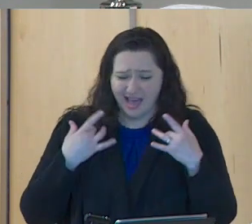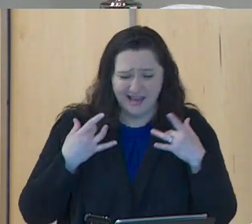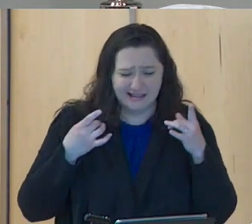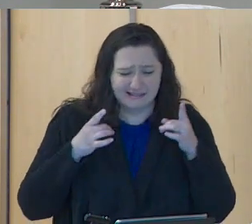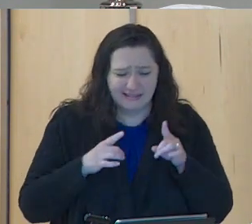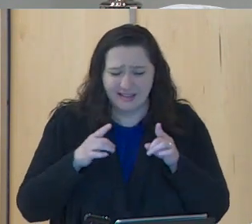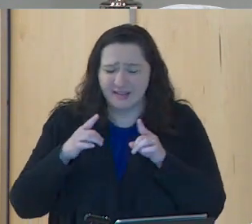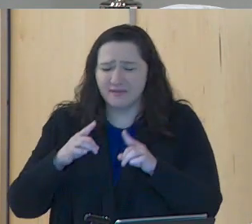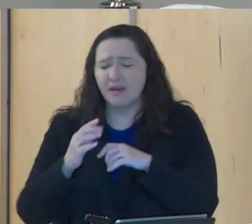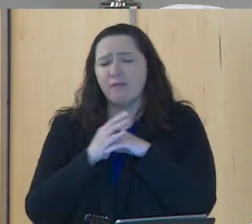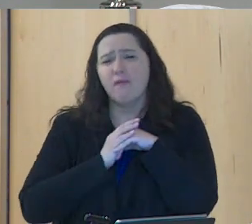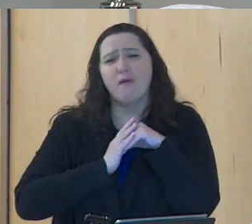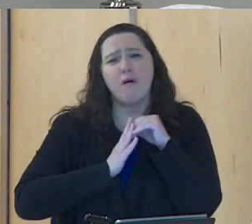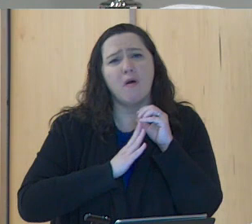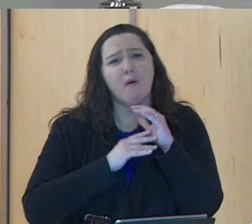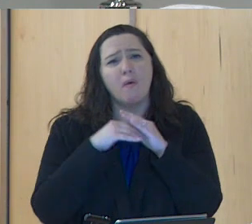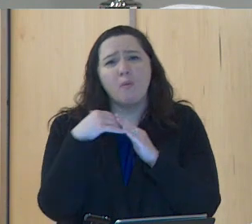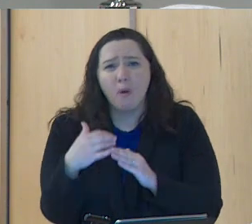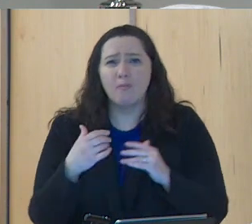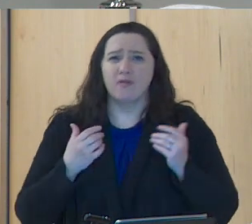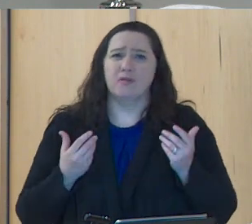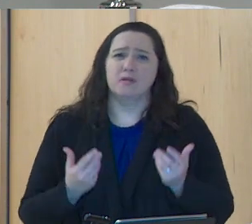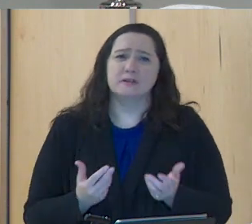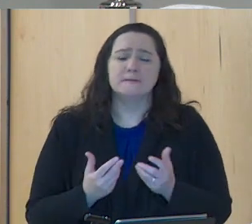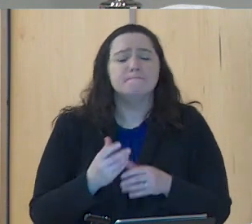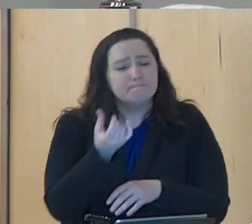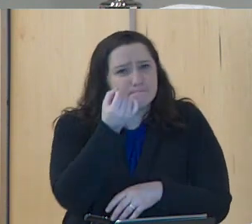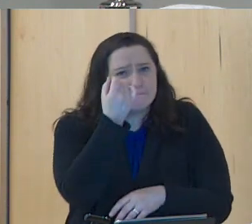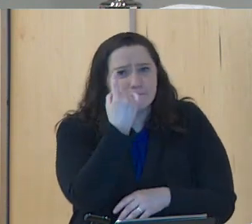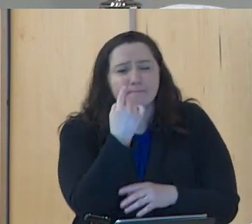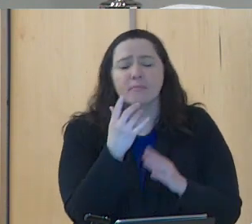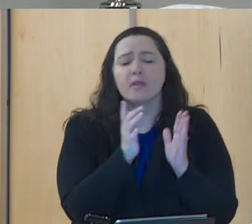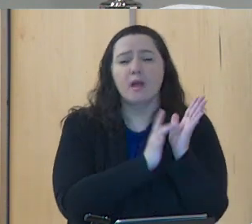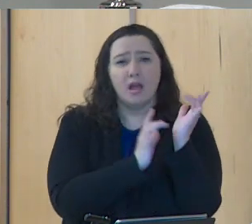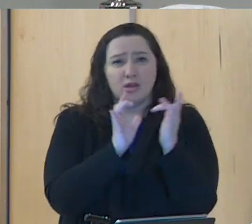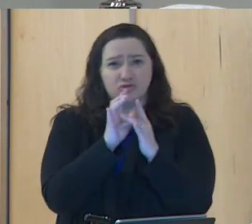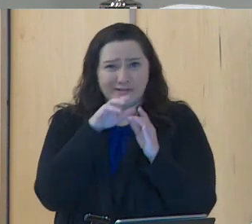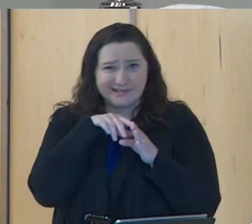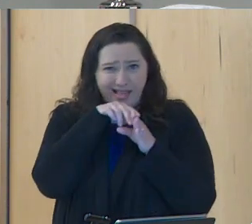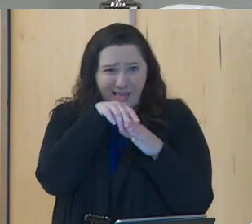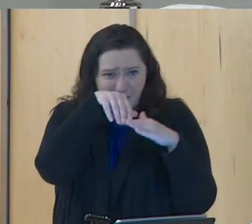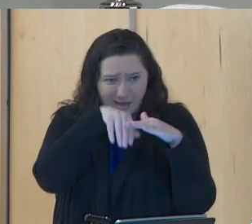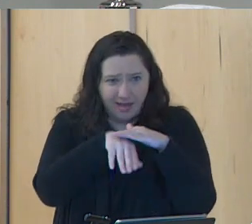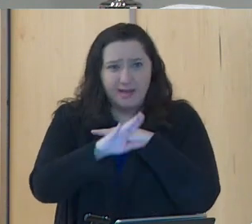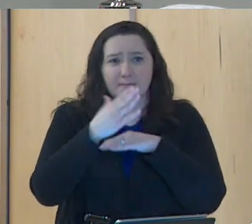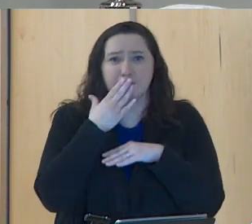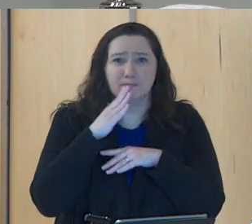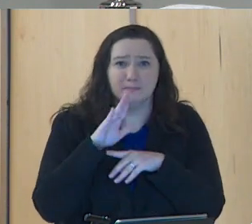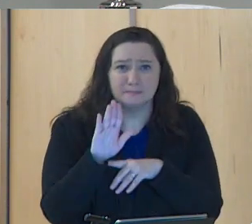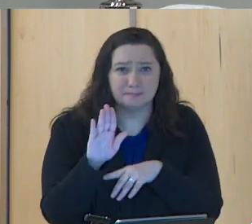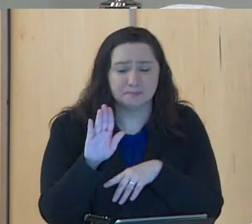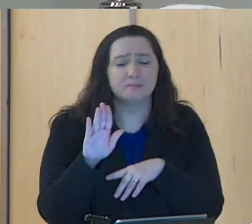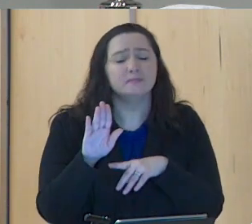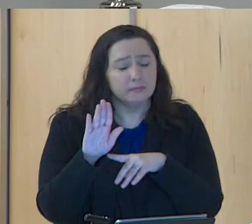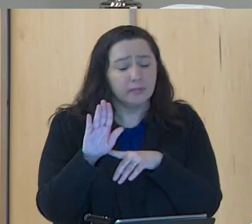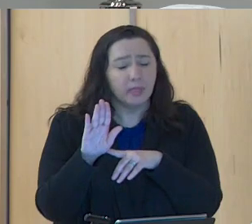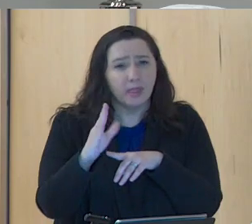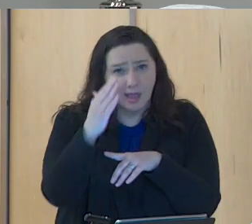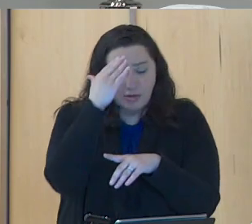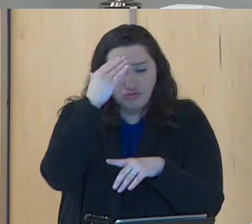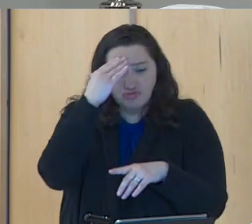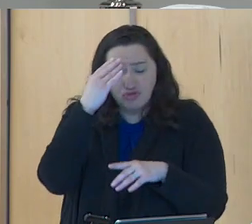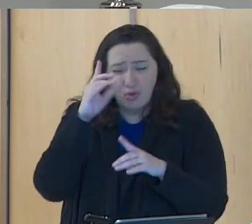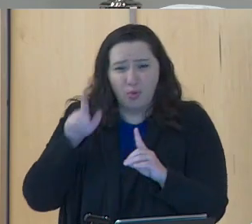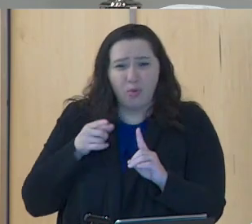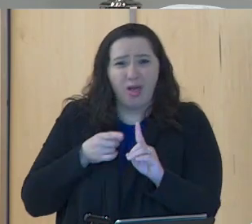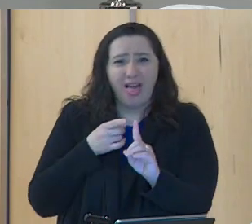comforting to us. You see, as Jesus rode into Jerusalem, he knew what was waiting for him